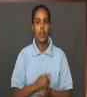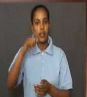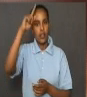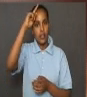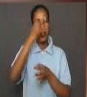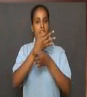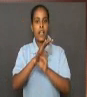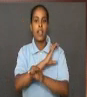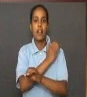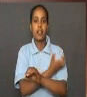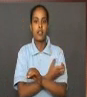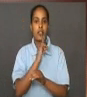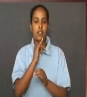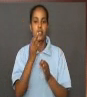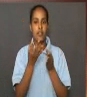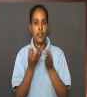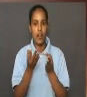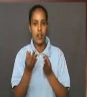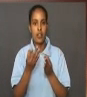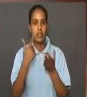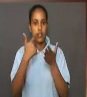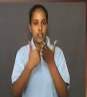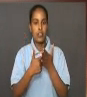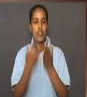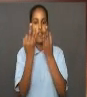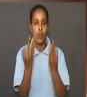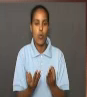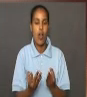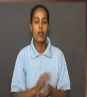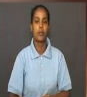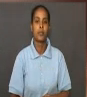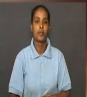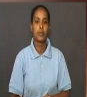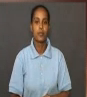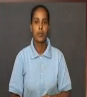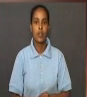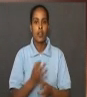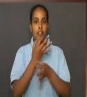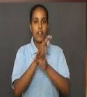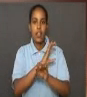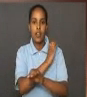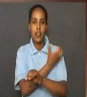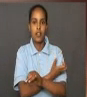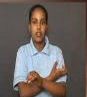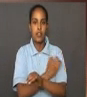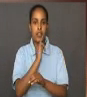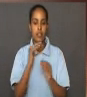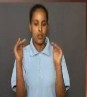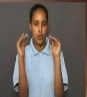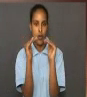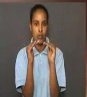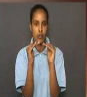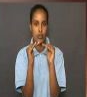Gibbs free energy is defined by this formula. Free energy is